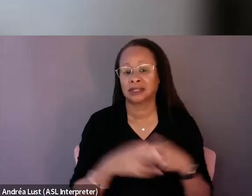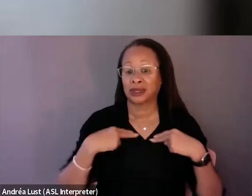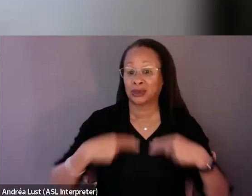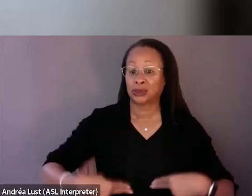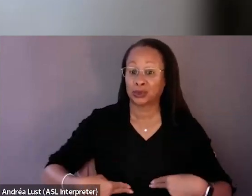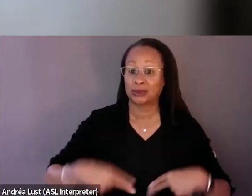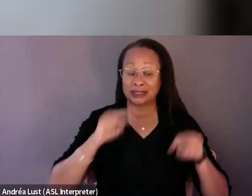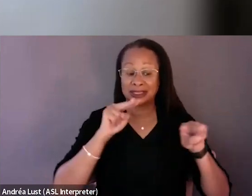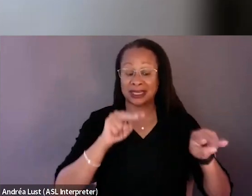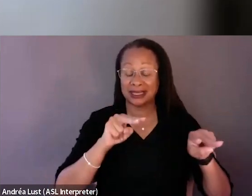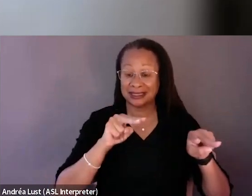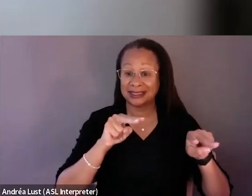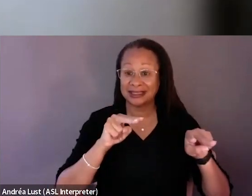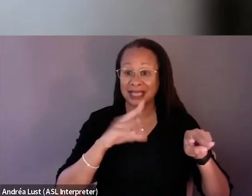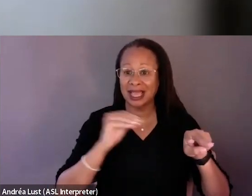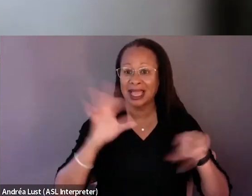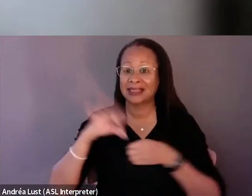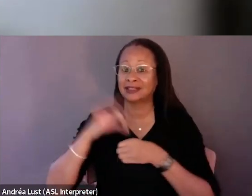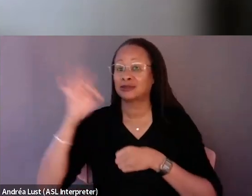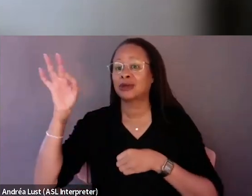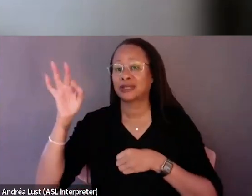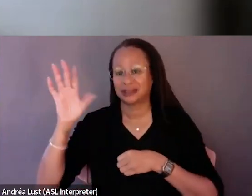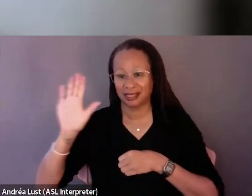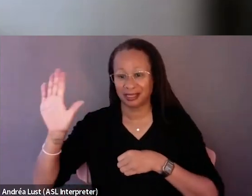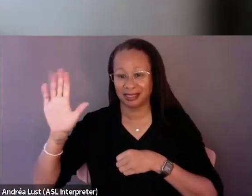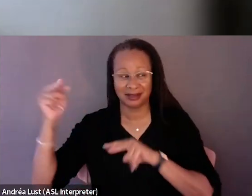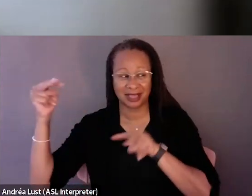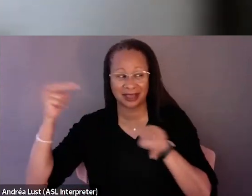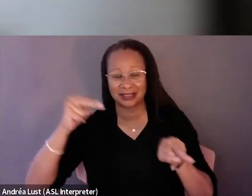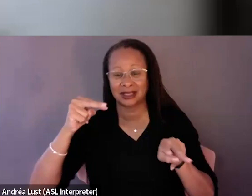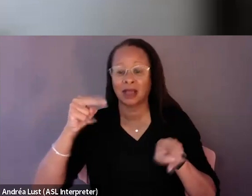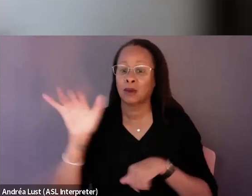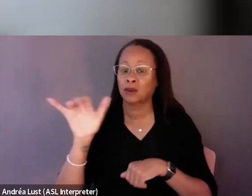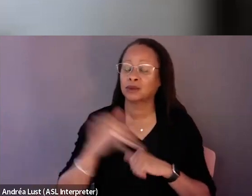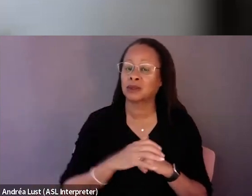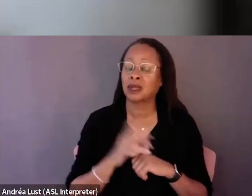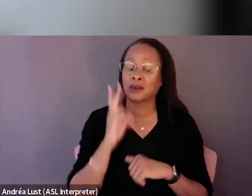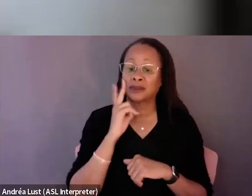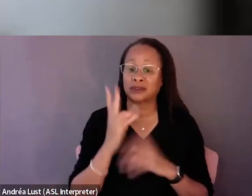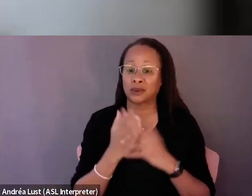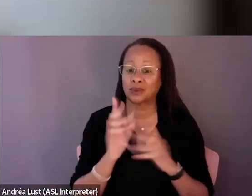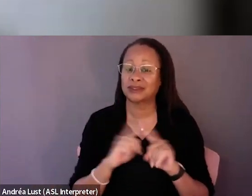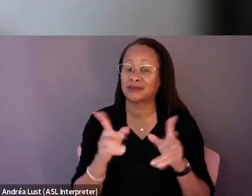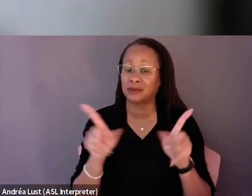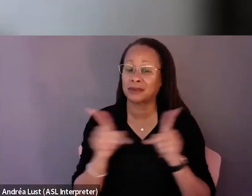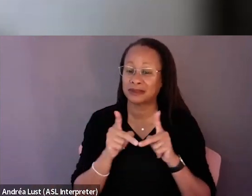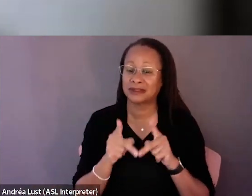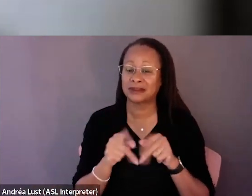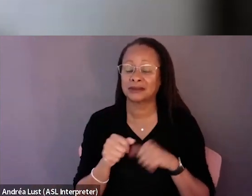humans gaze and the spiritual, the soul's gaze. And we also see through different places